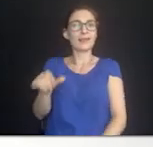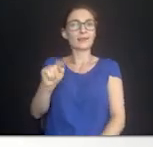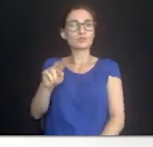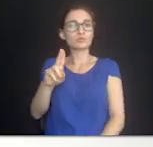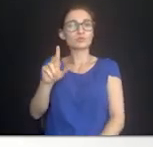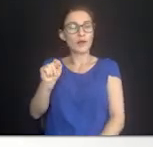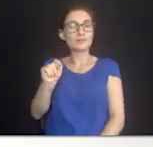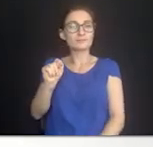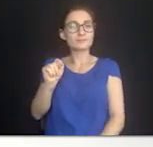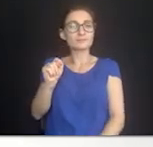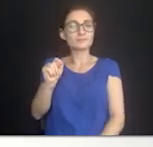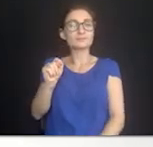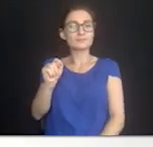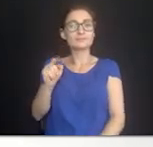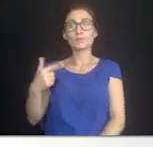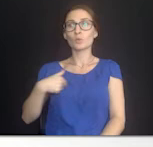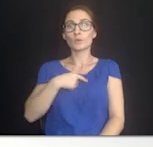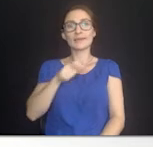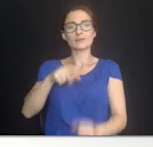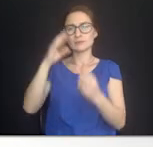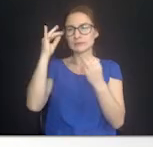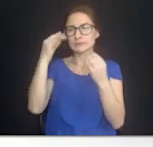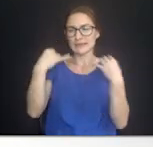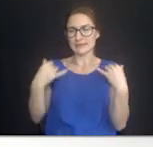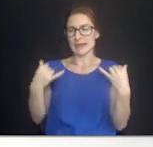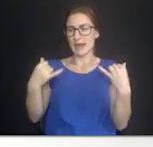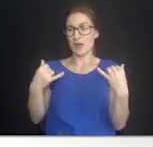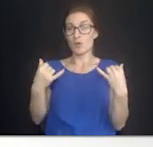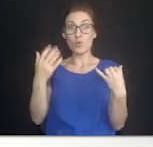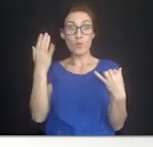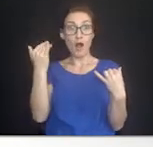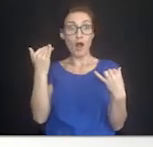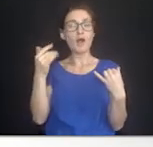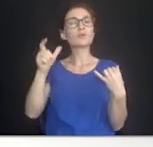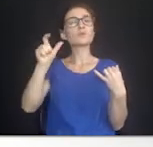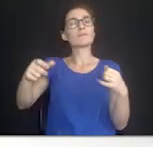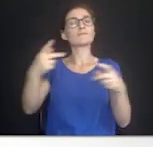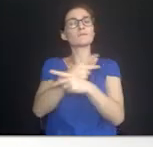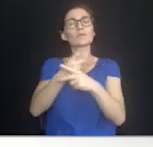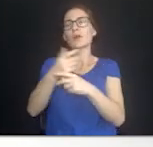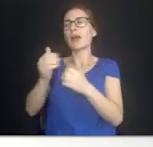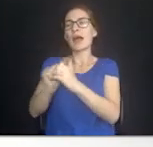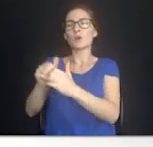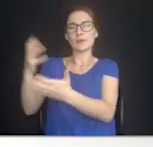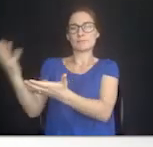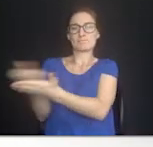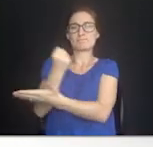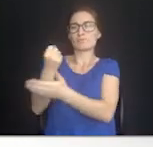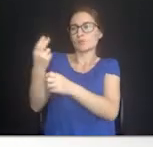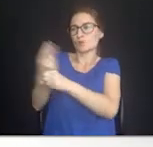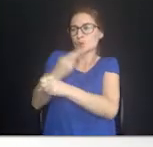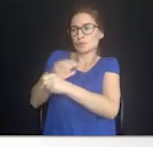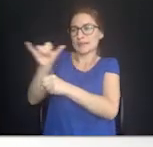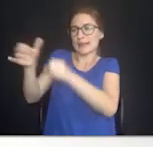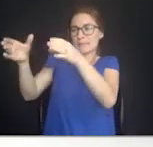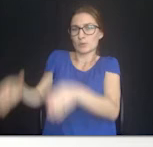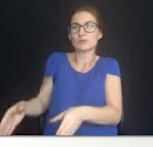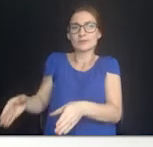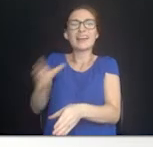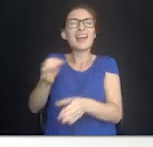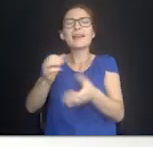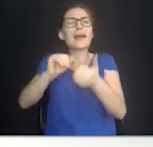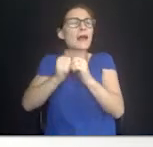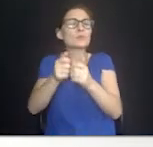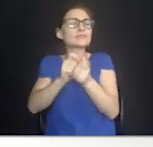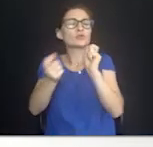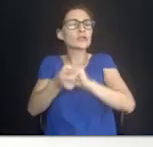be thinking about now so we know how do we want to use them, right? And how do they change? You may have someone listed today that's a little bit older,